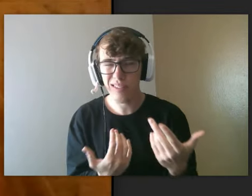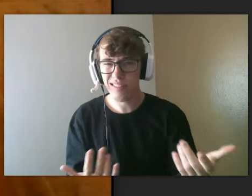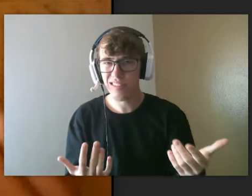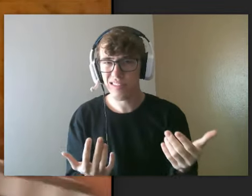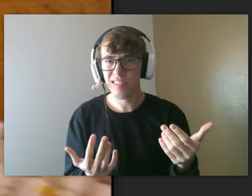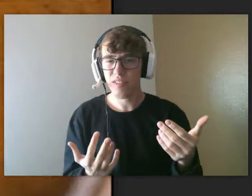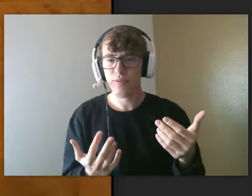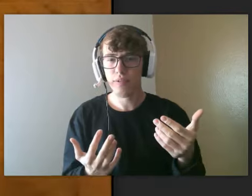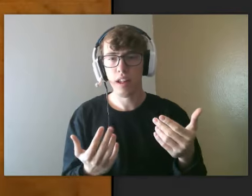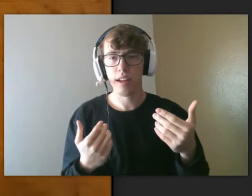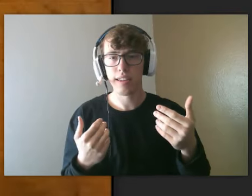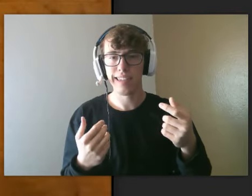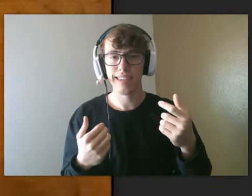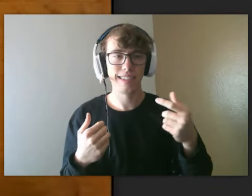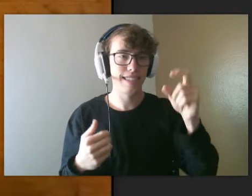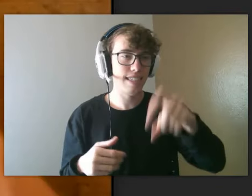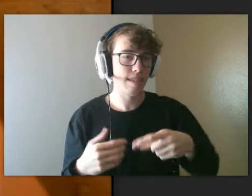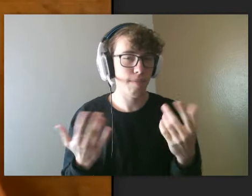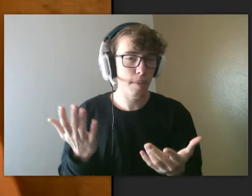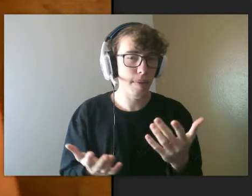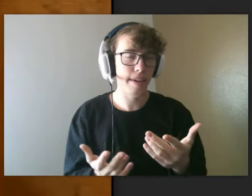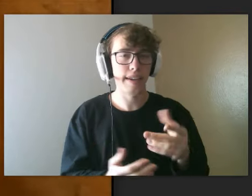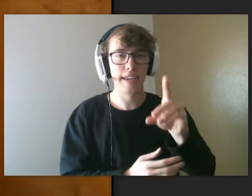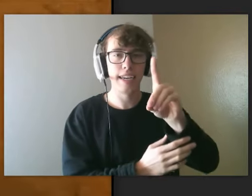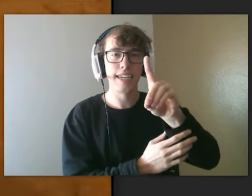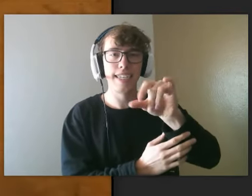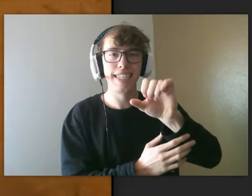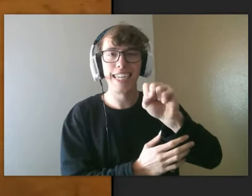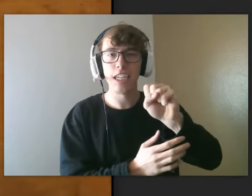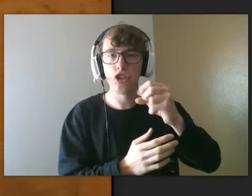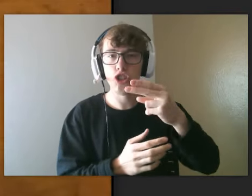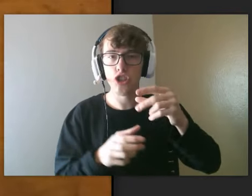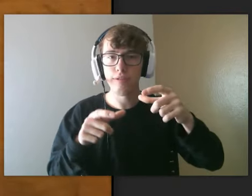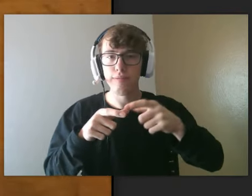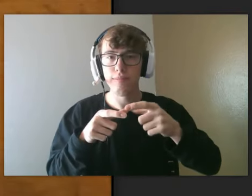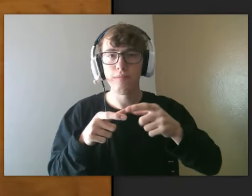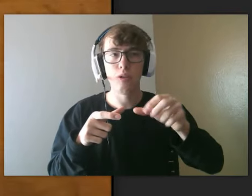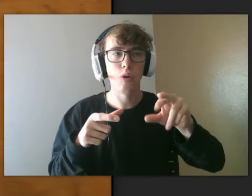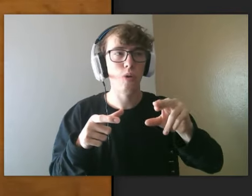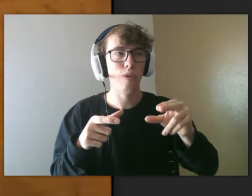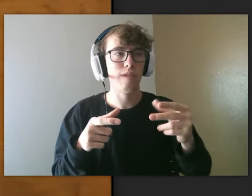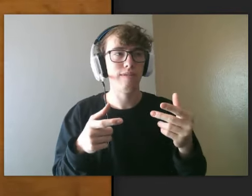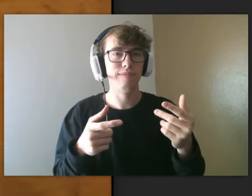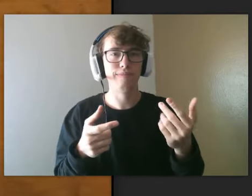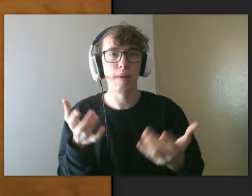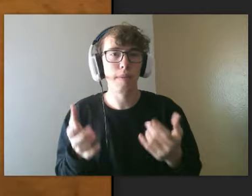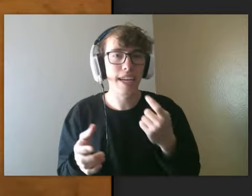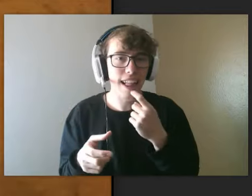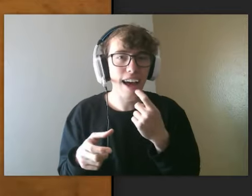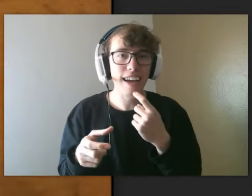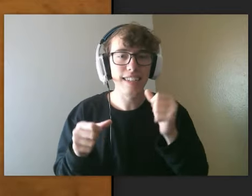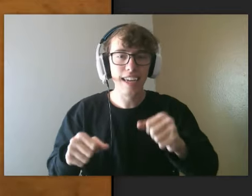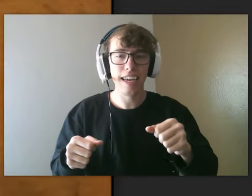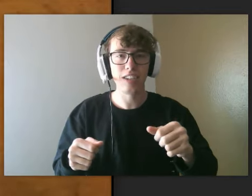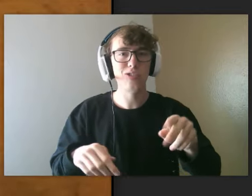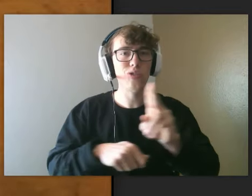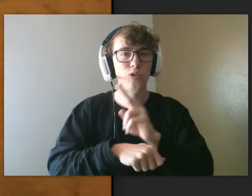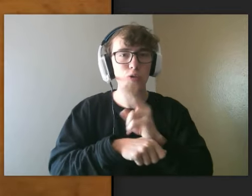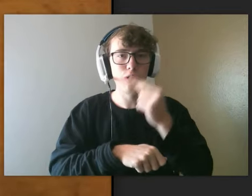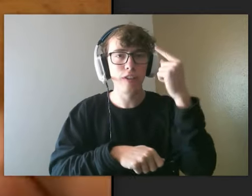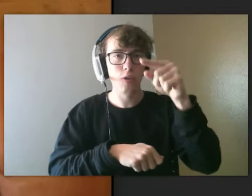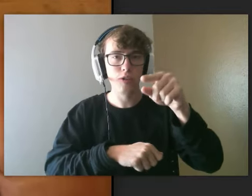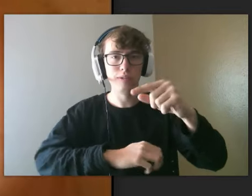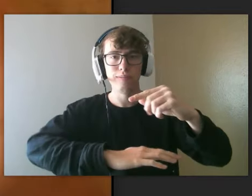a dish or a piece of plexiglass or anything like that's going to work really well for you. But the big thing is we want to just